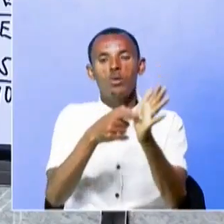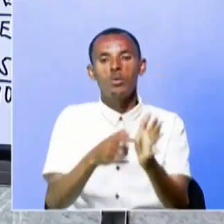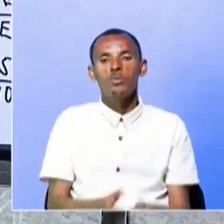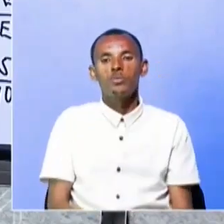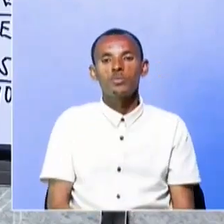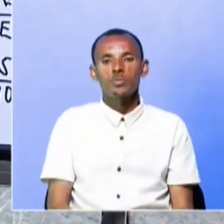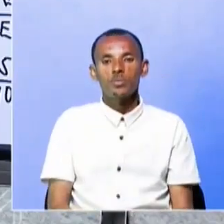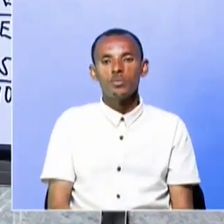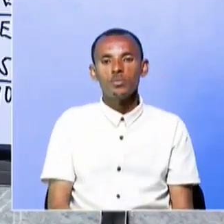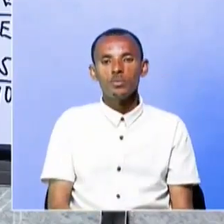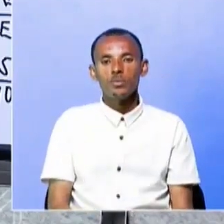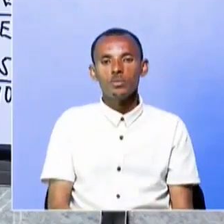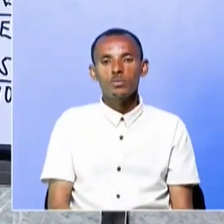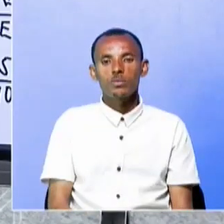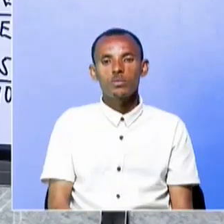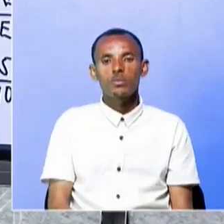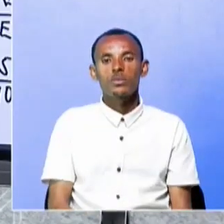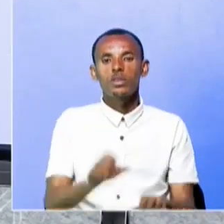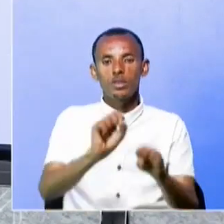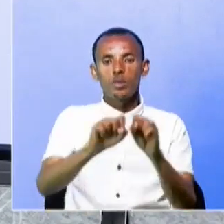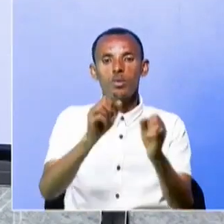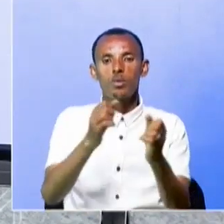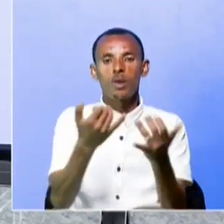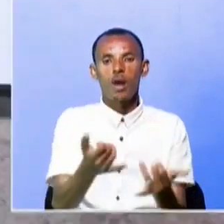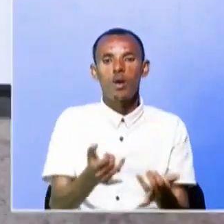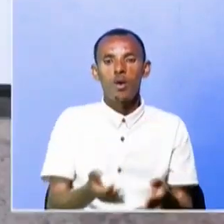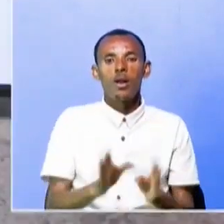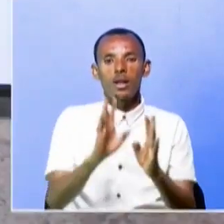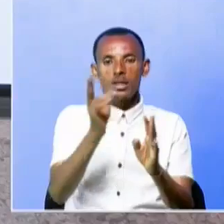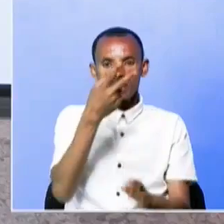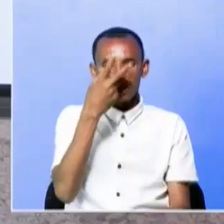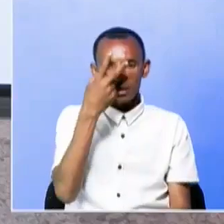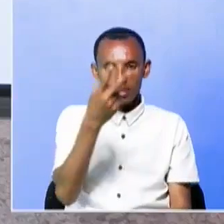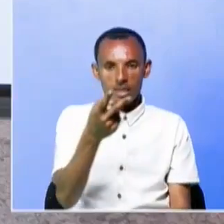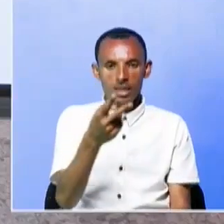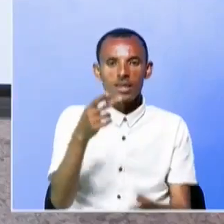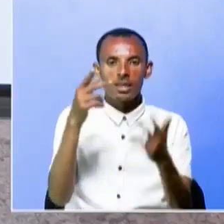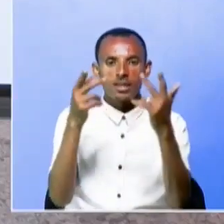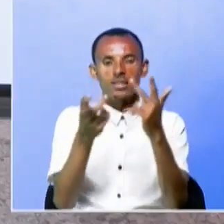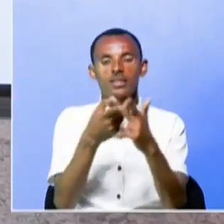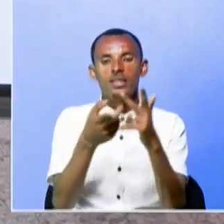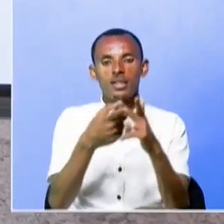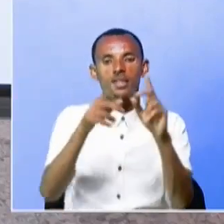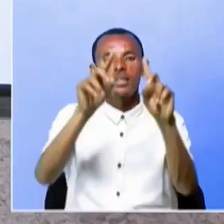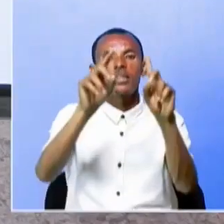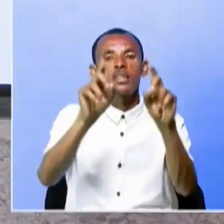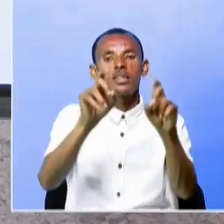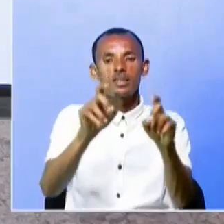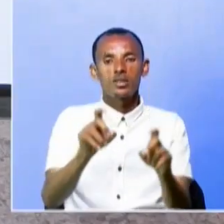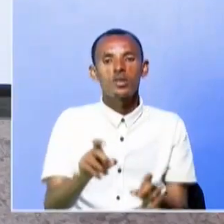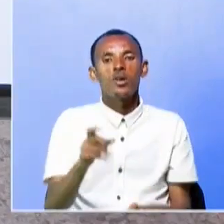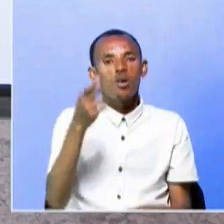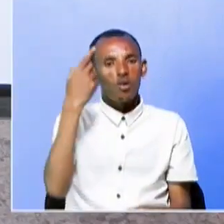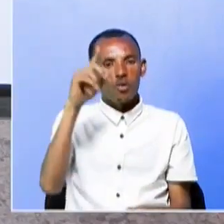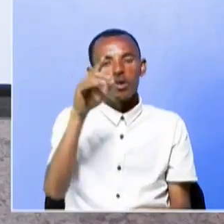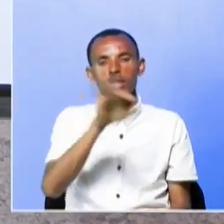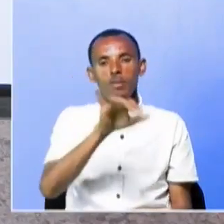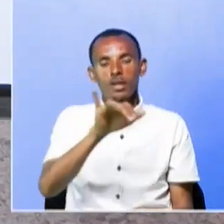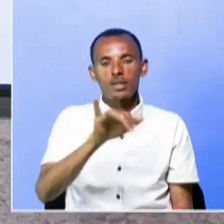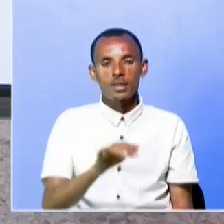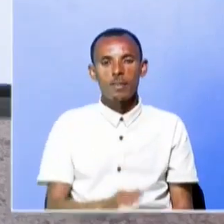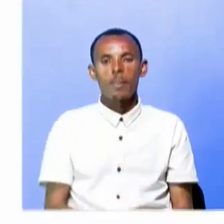Well, so now let's see the third test for similarity, which is